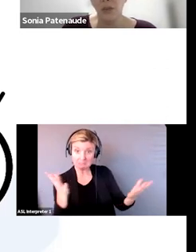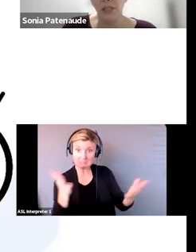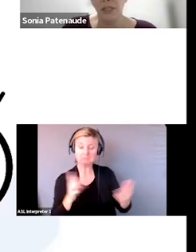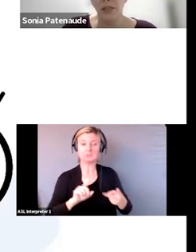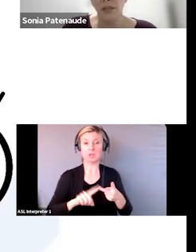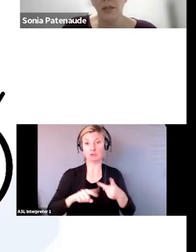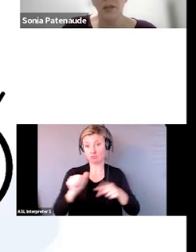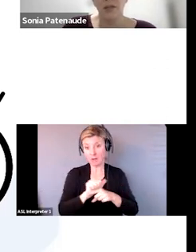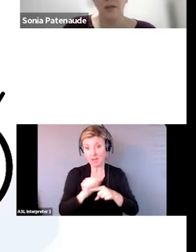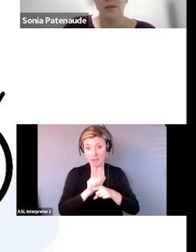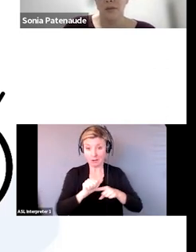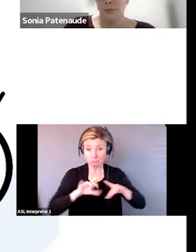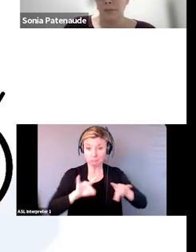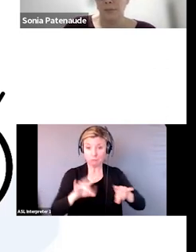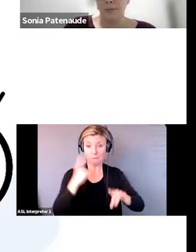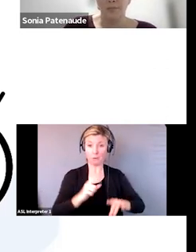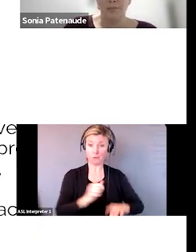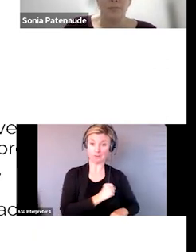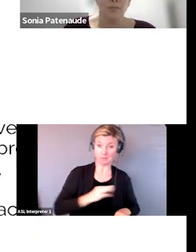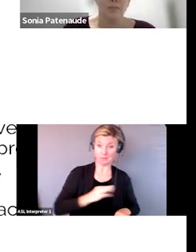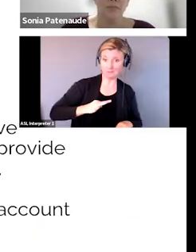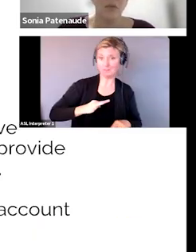for management.